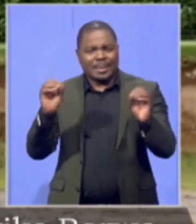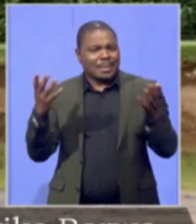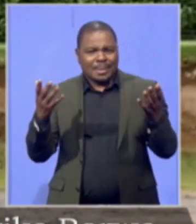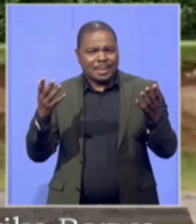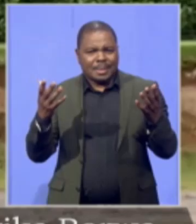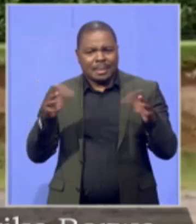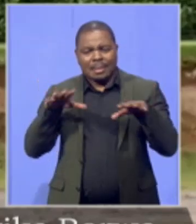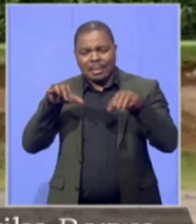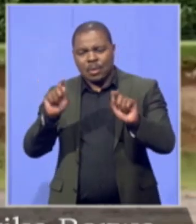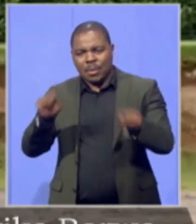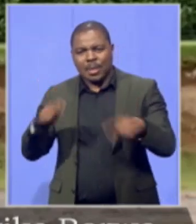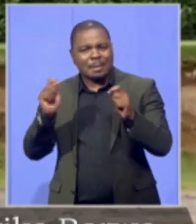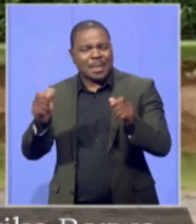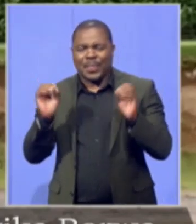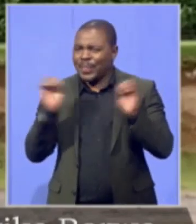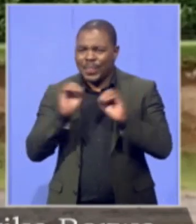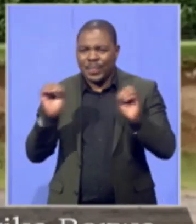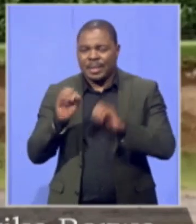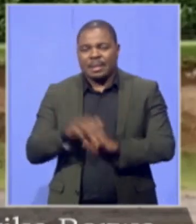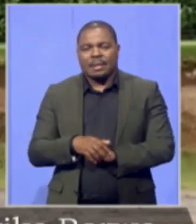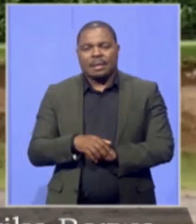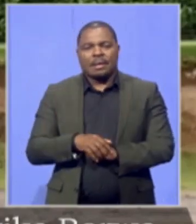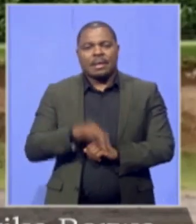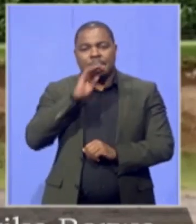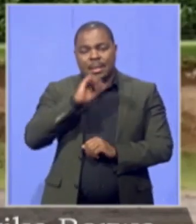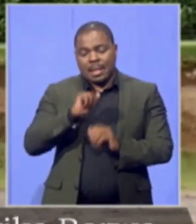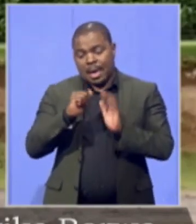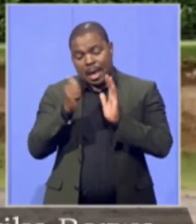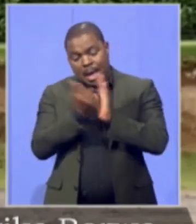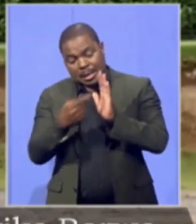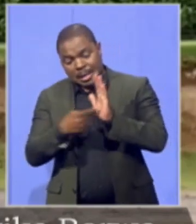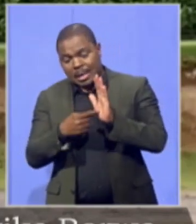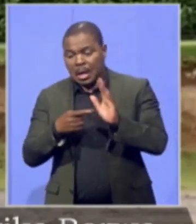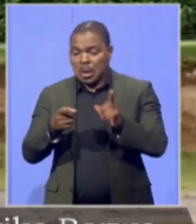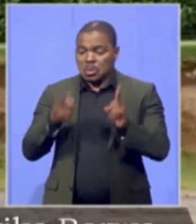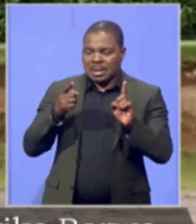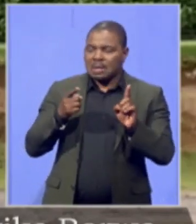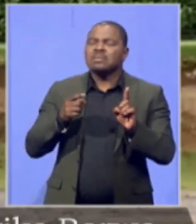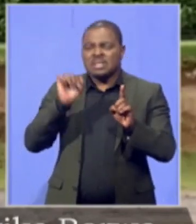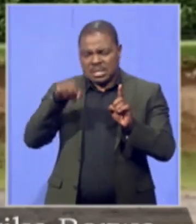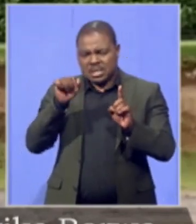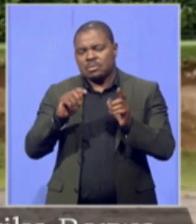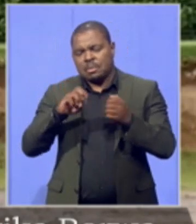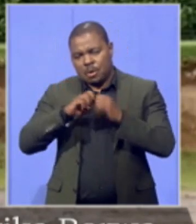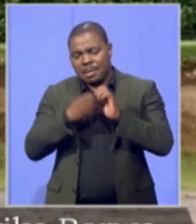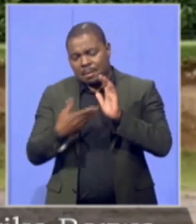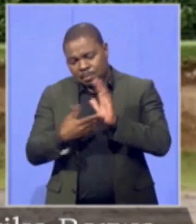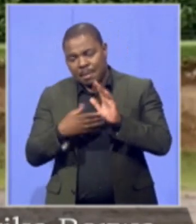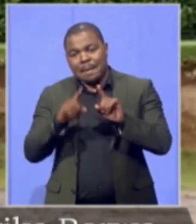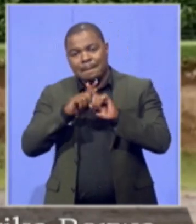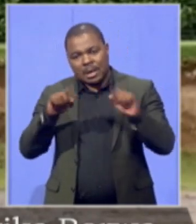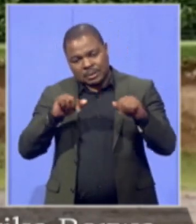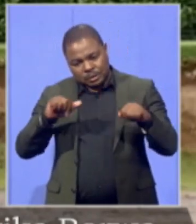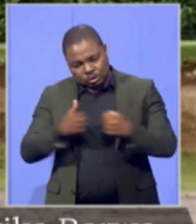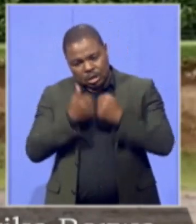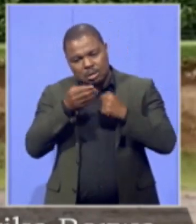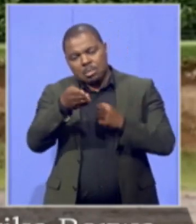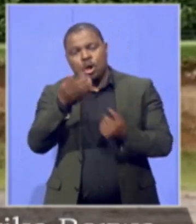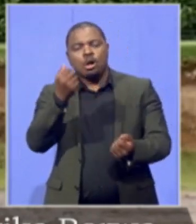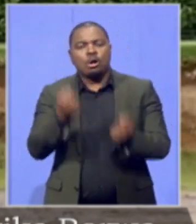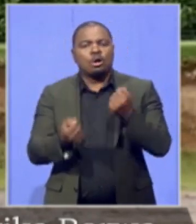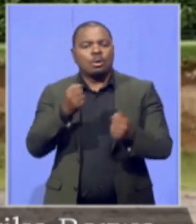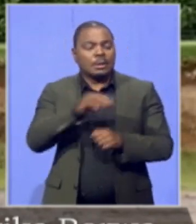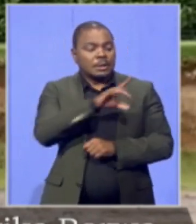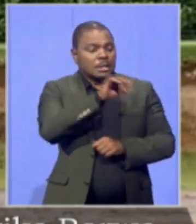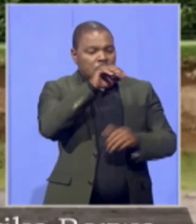without compensation. That's not to say that the Expropriation Act is not harmful, and that is why it is being challenged legally by the